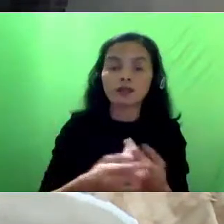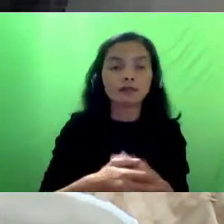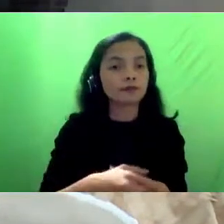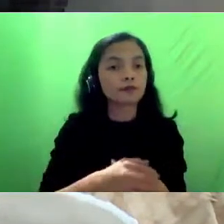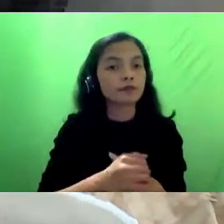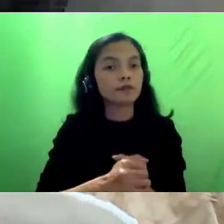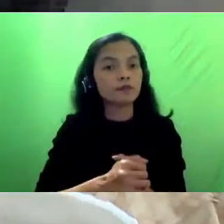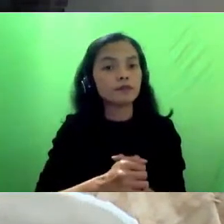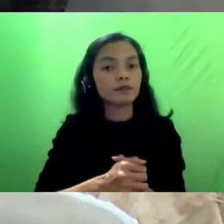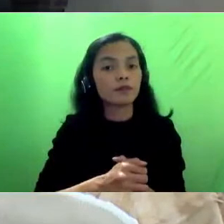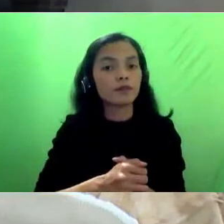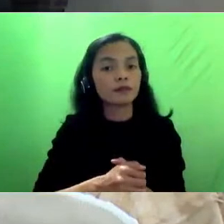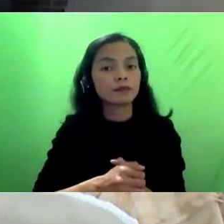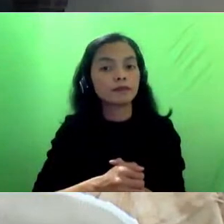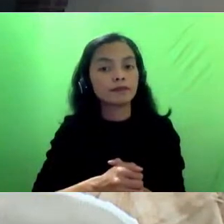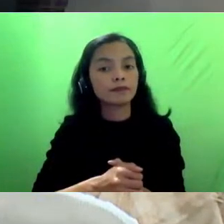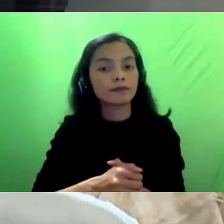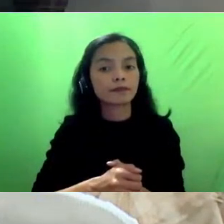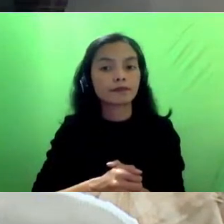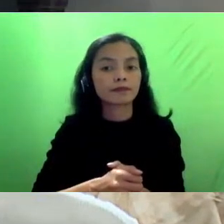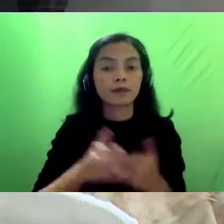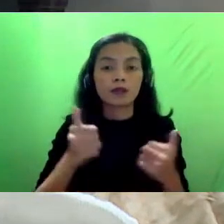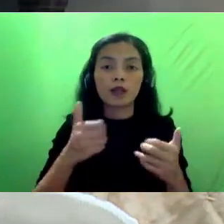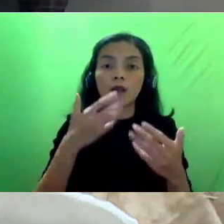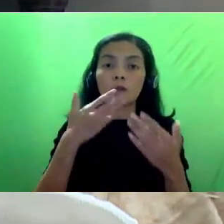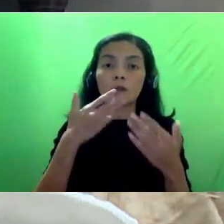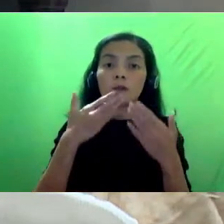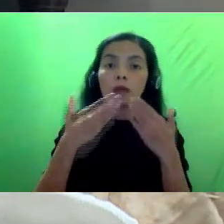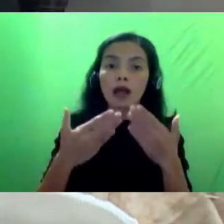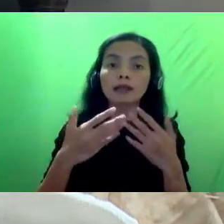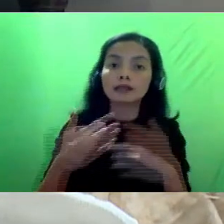Pak Asep, for a very important question.